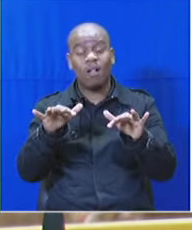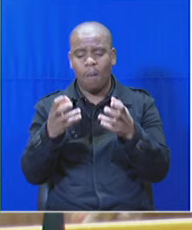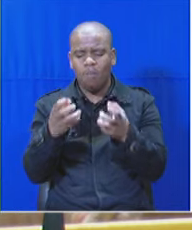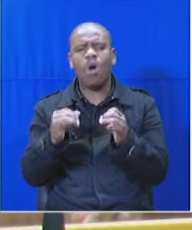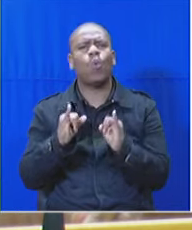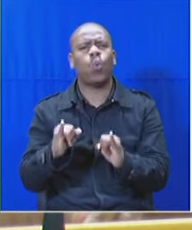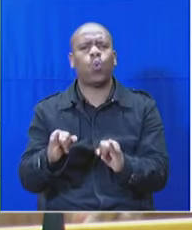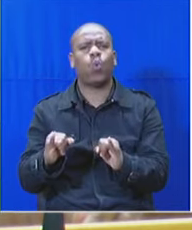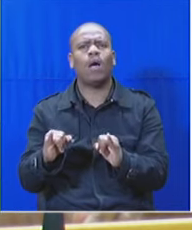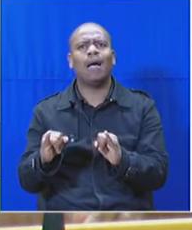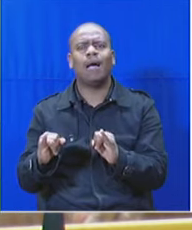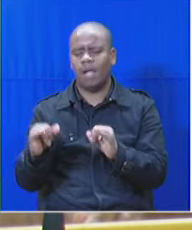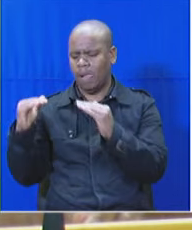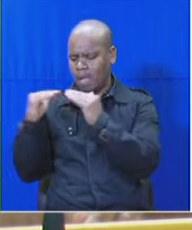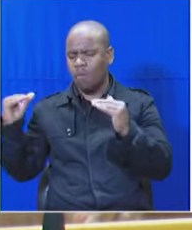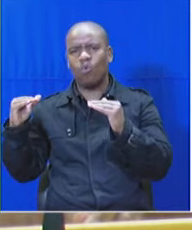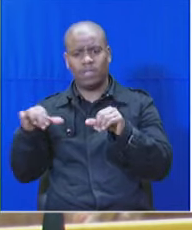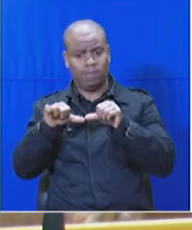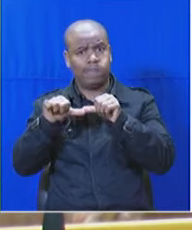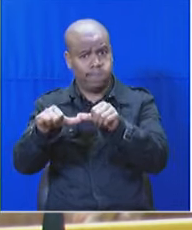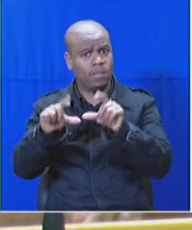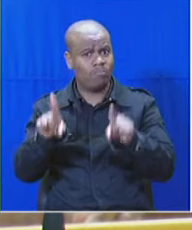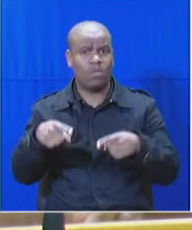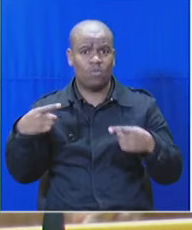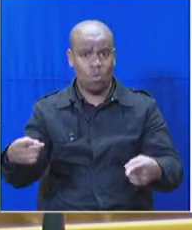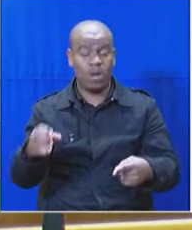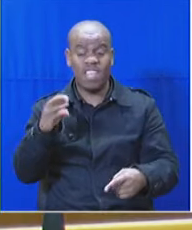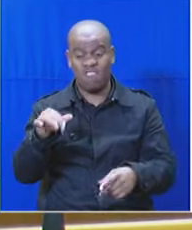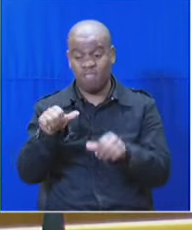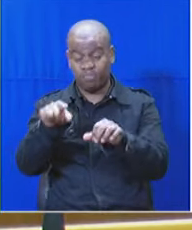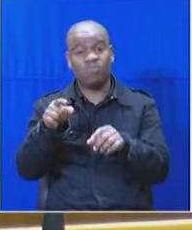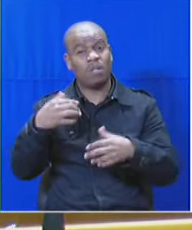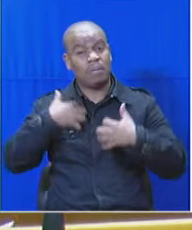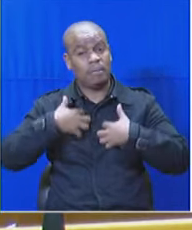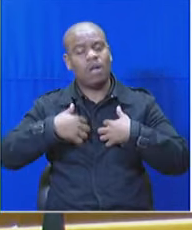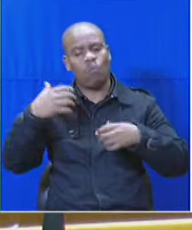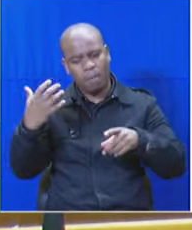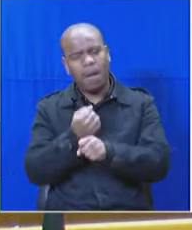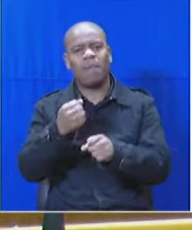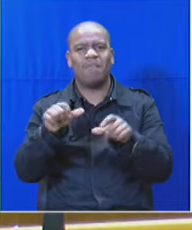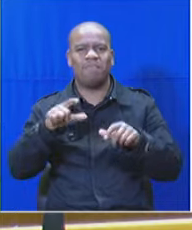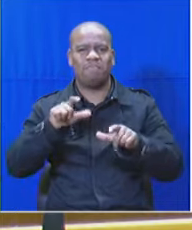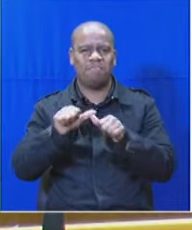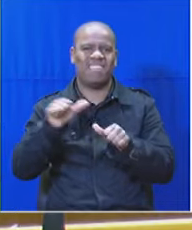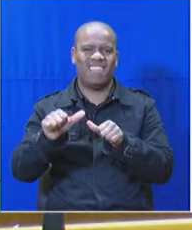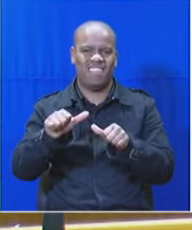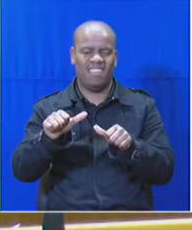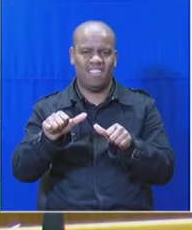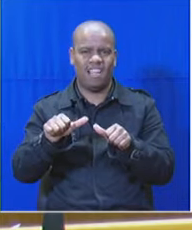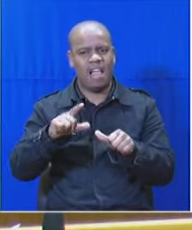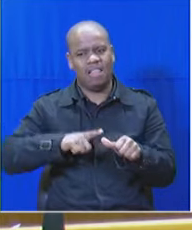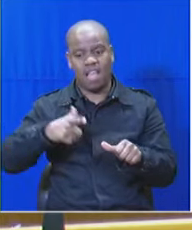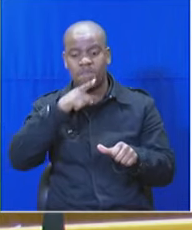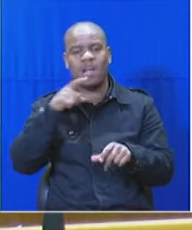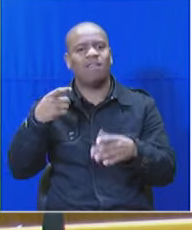poverty, without land, without tangible prospects for a better life. The Commission on Land Restitution has